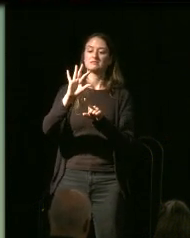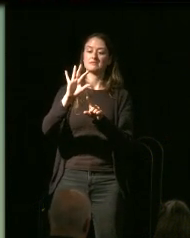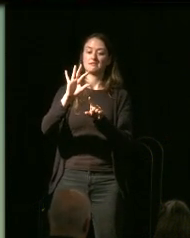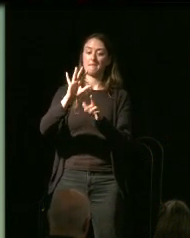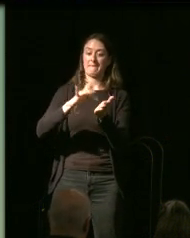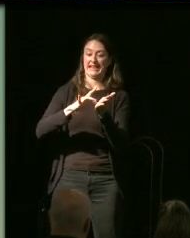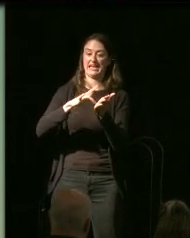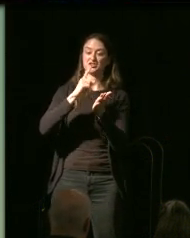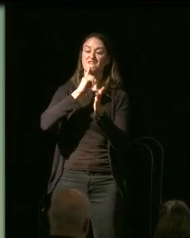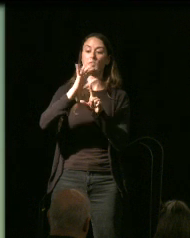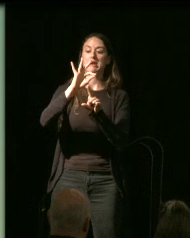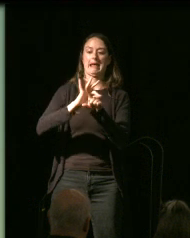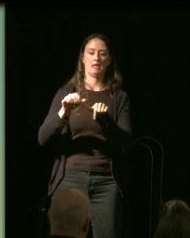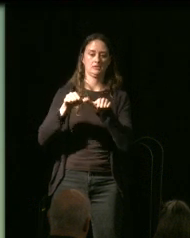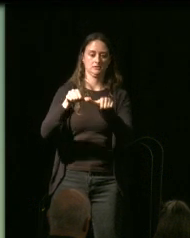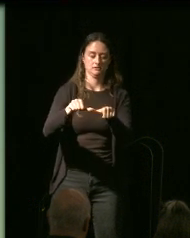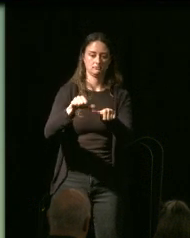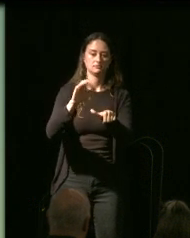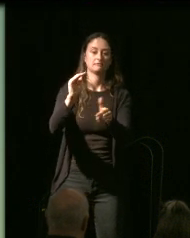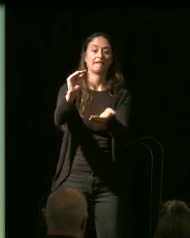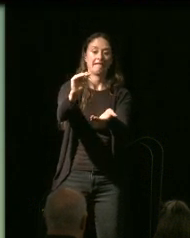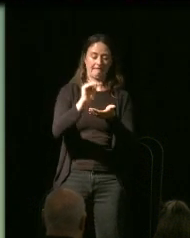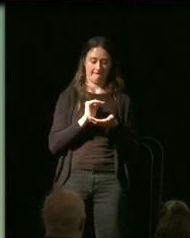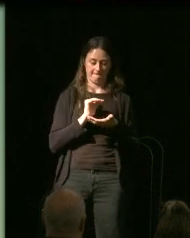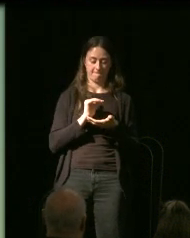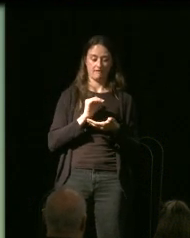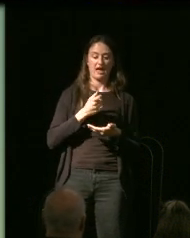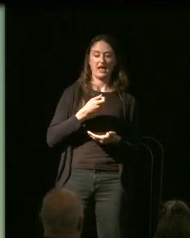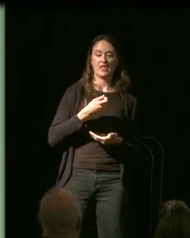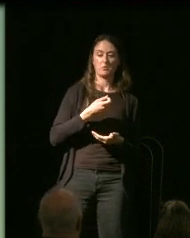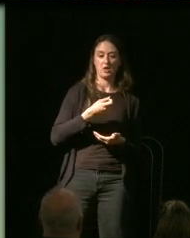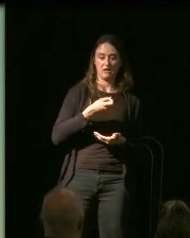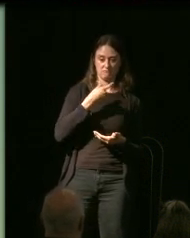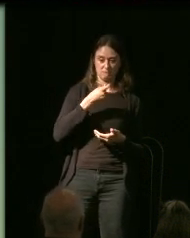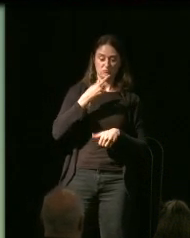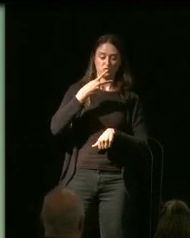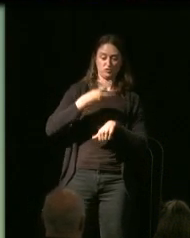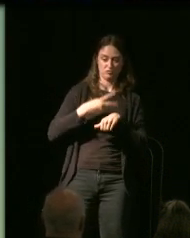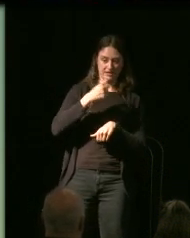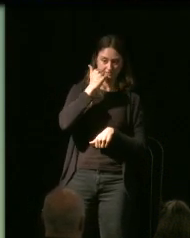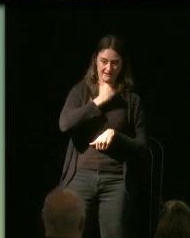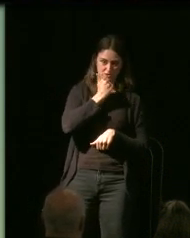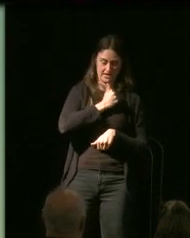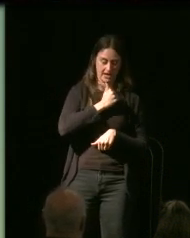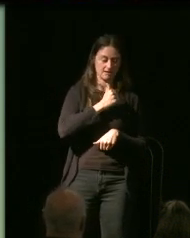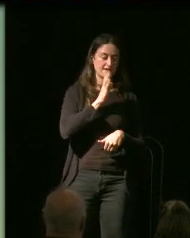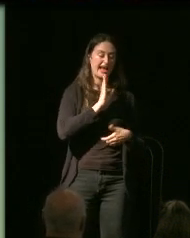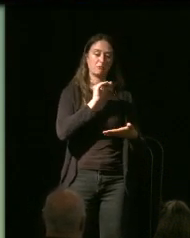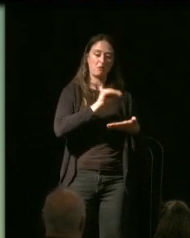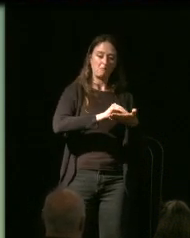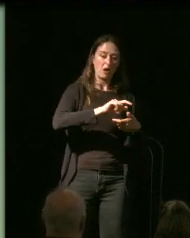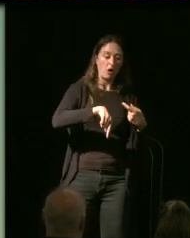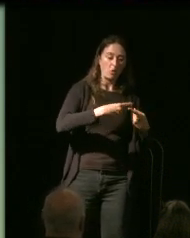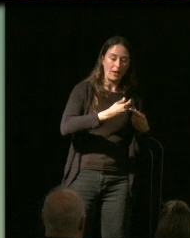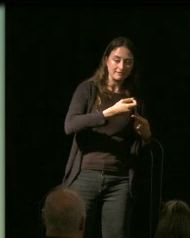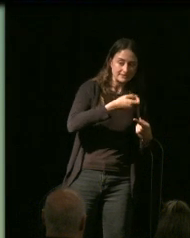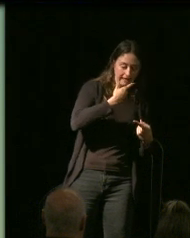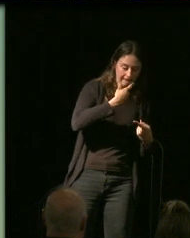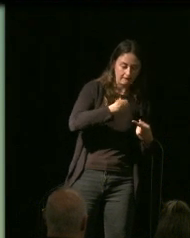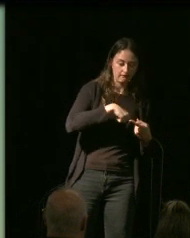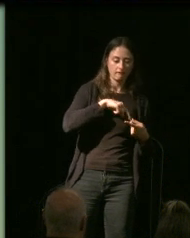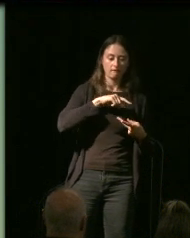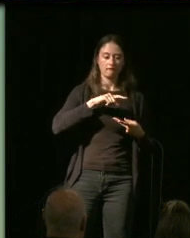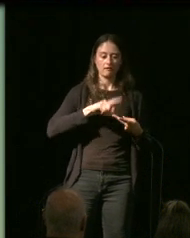between visits twice per day and record the date and time in a book. We then return that book